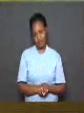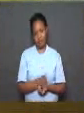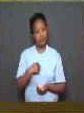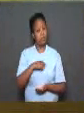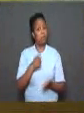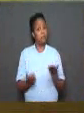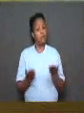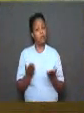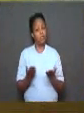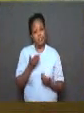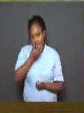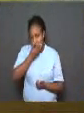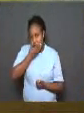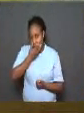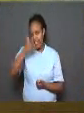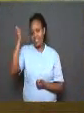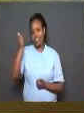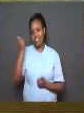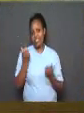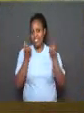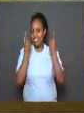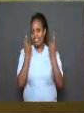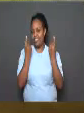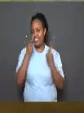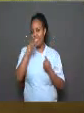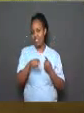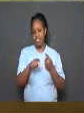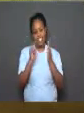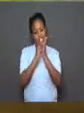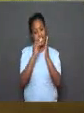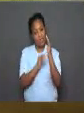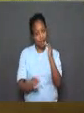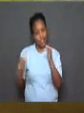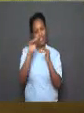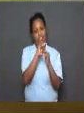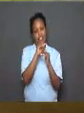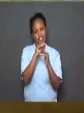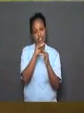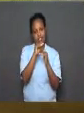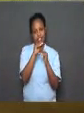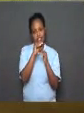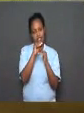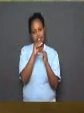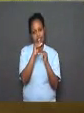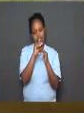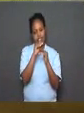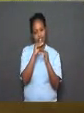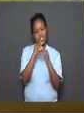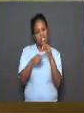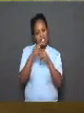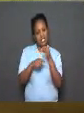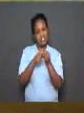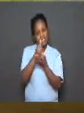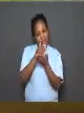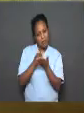We can perhaps best understand the necessity for rule of law by